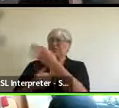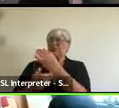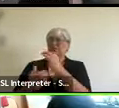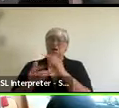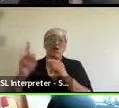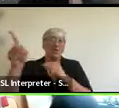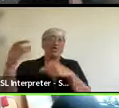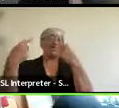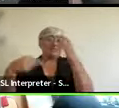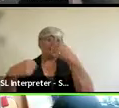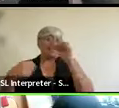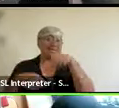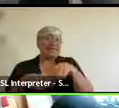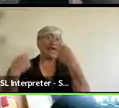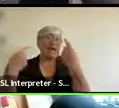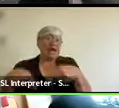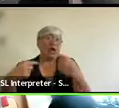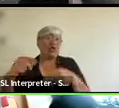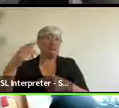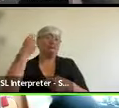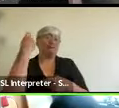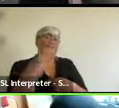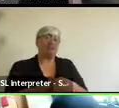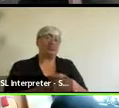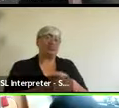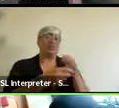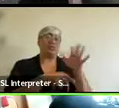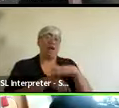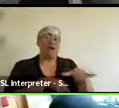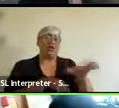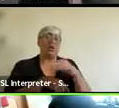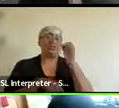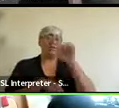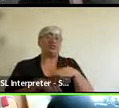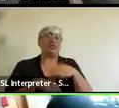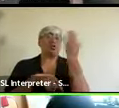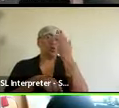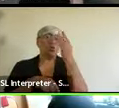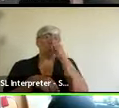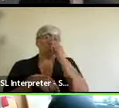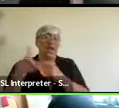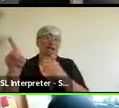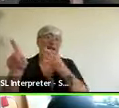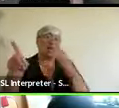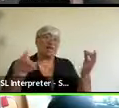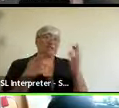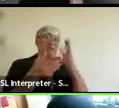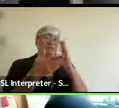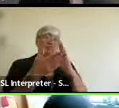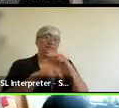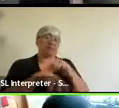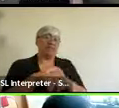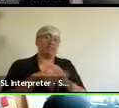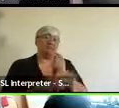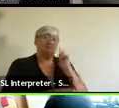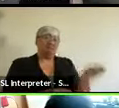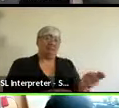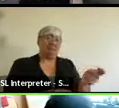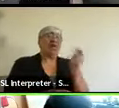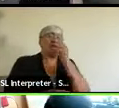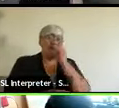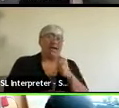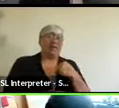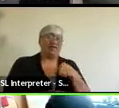serve trespass notices against whānau. They are within their rights to ask the police to serve trespass notices on their behalf.